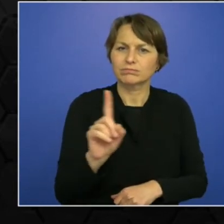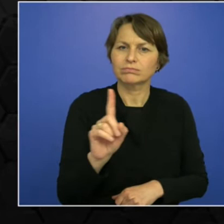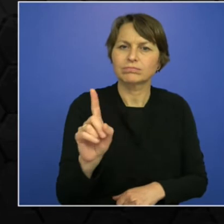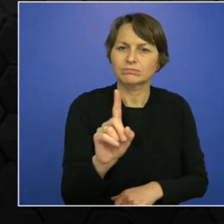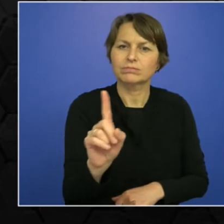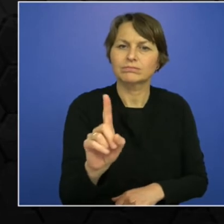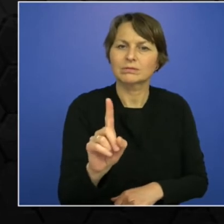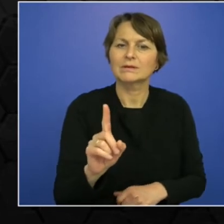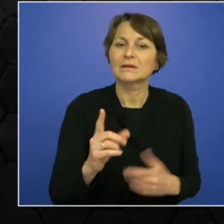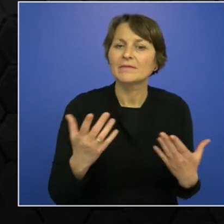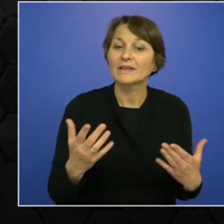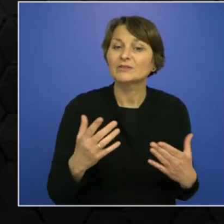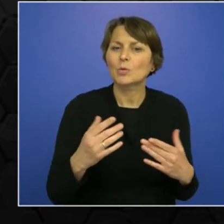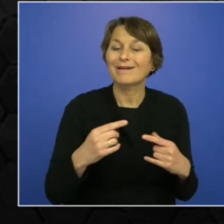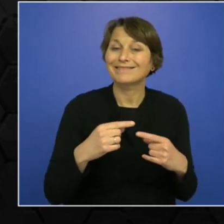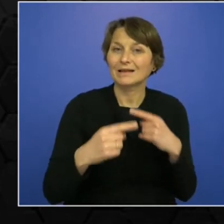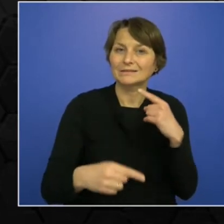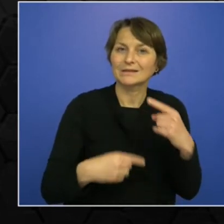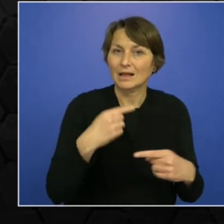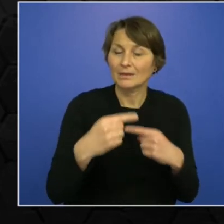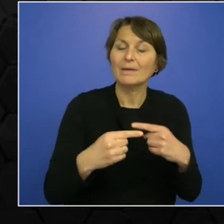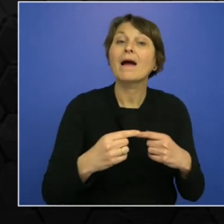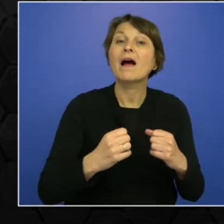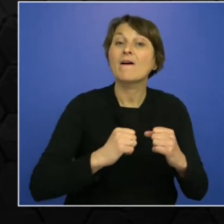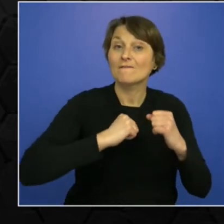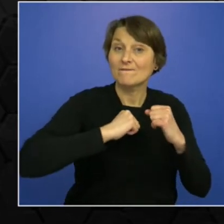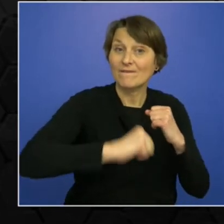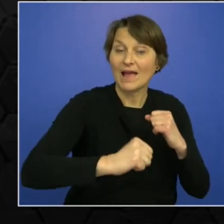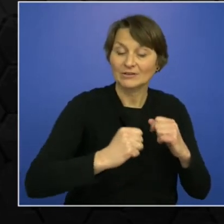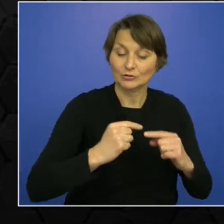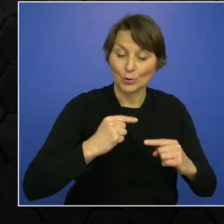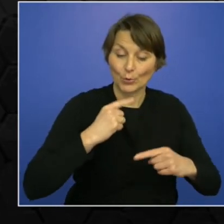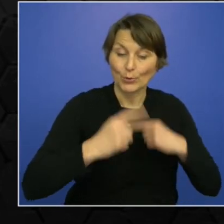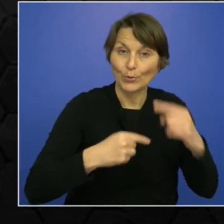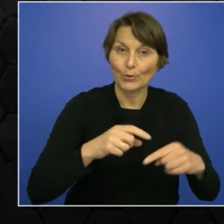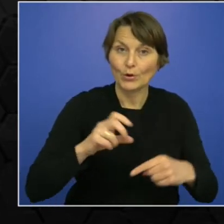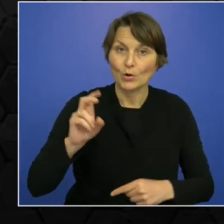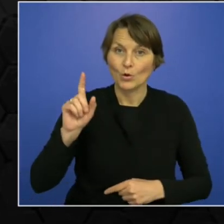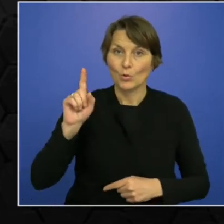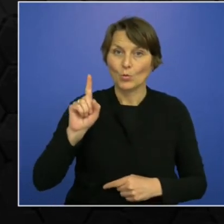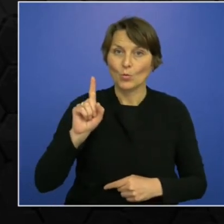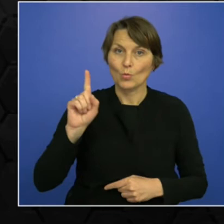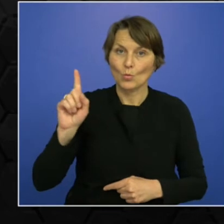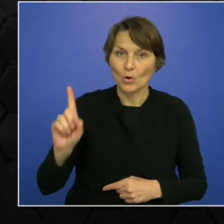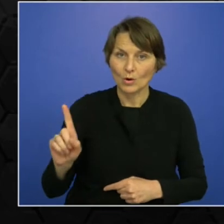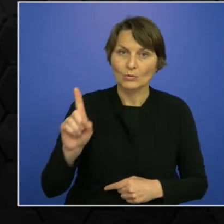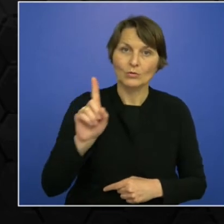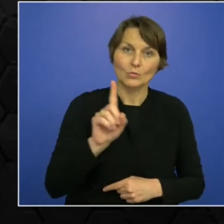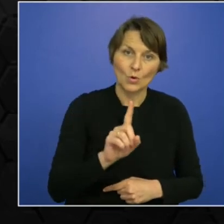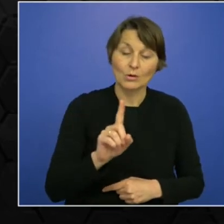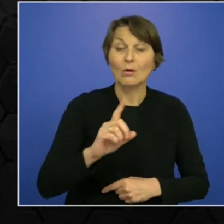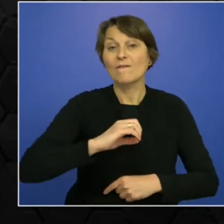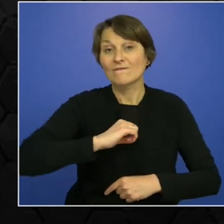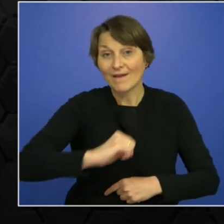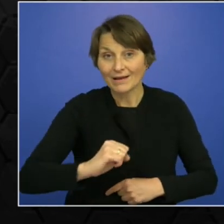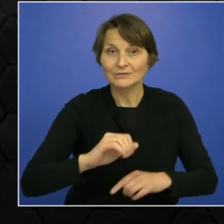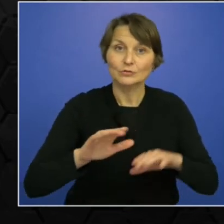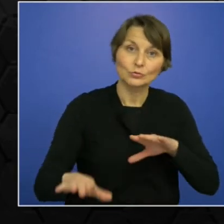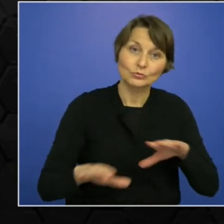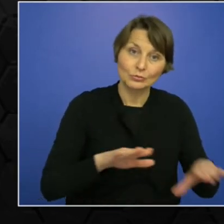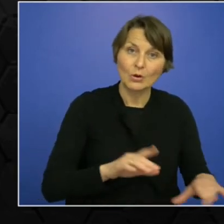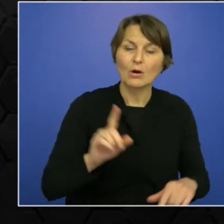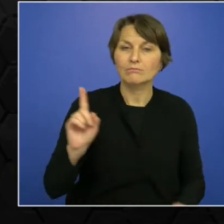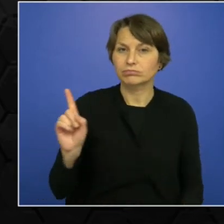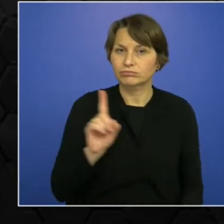does, it measures the acceleration. Acceleration is rate of displacement. So it